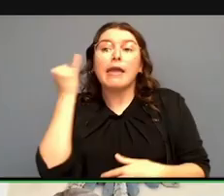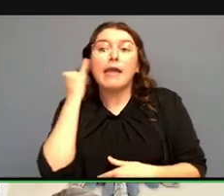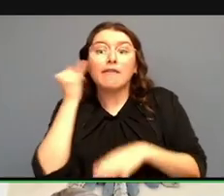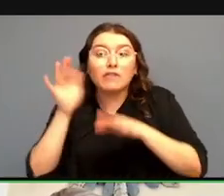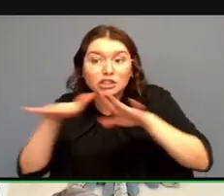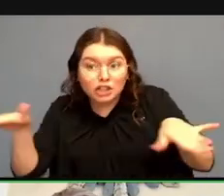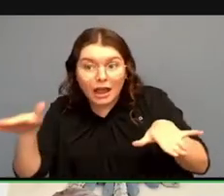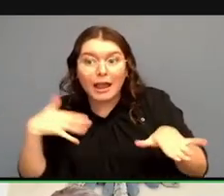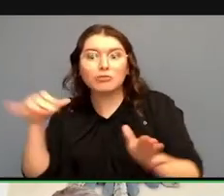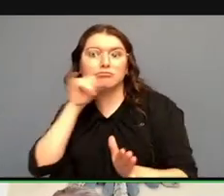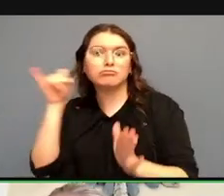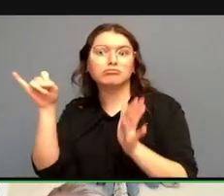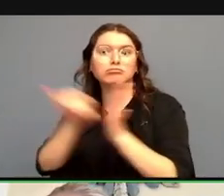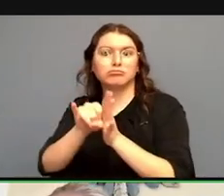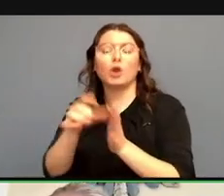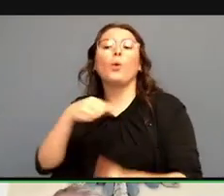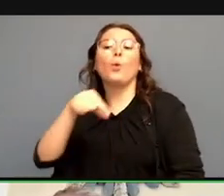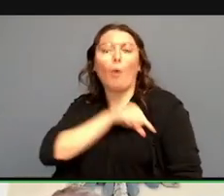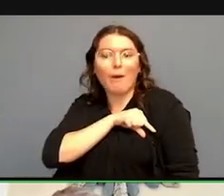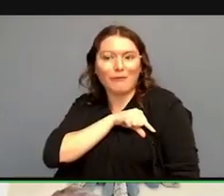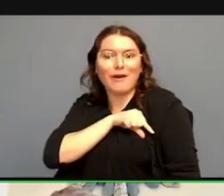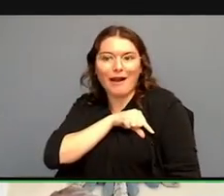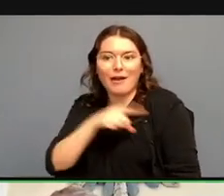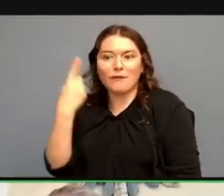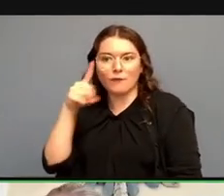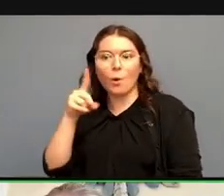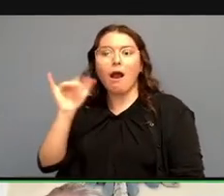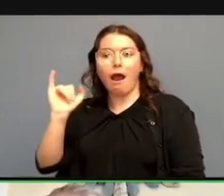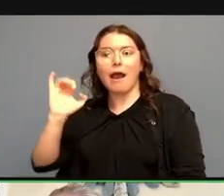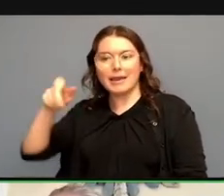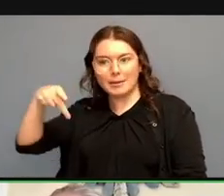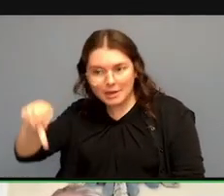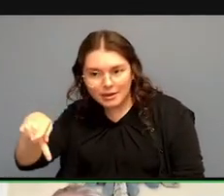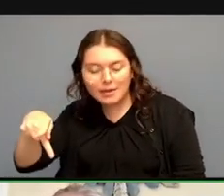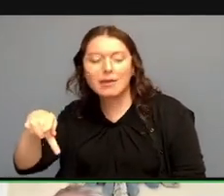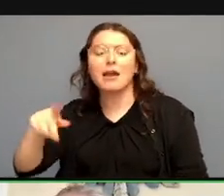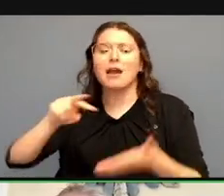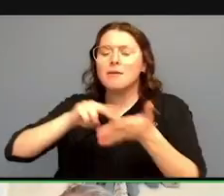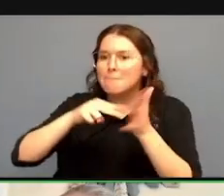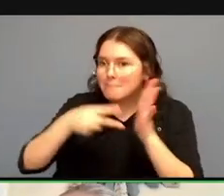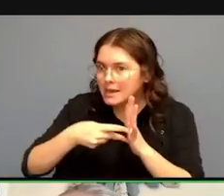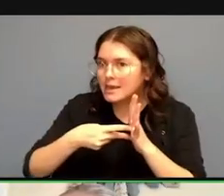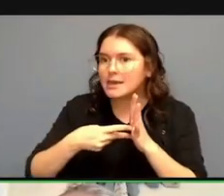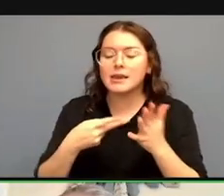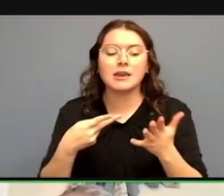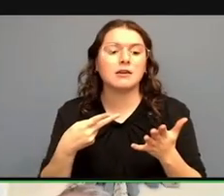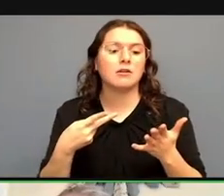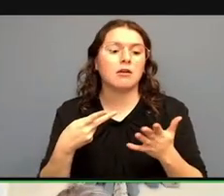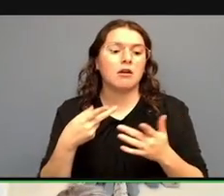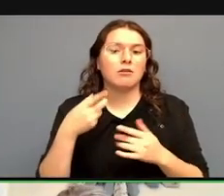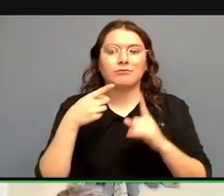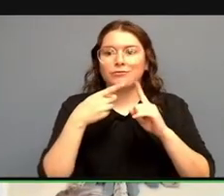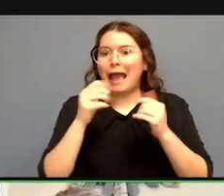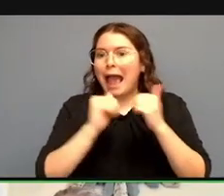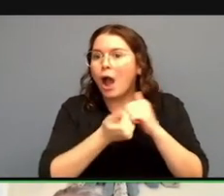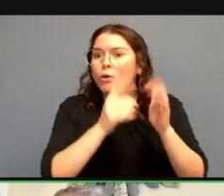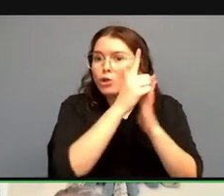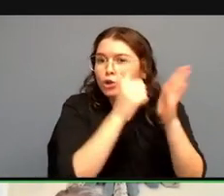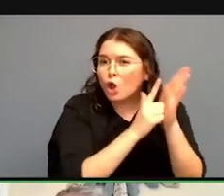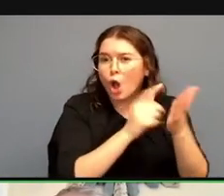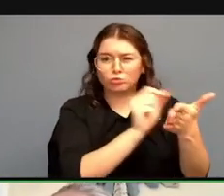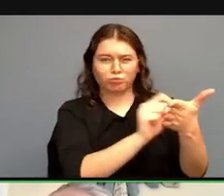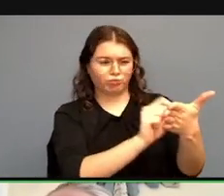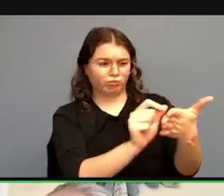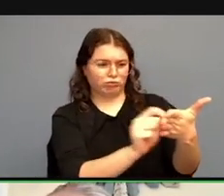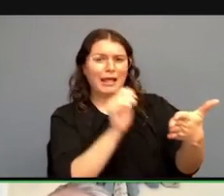is determined to qualify for an IEP, meaning that based on how the law is written, that